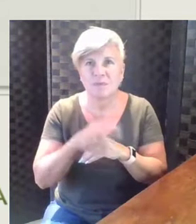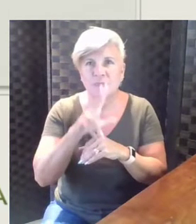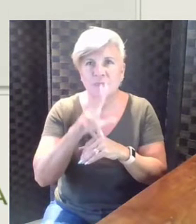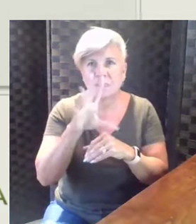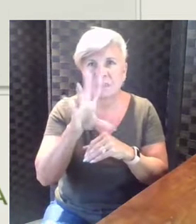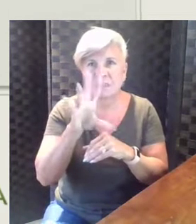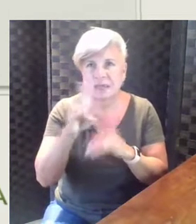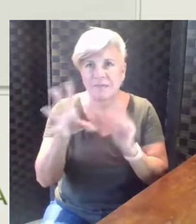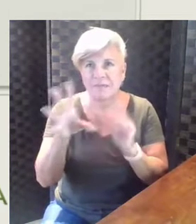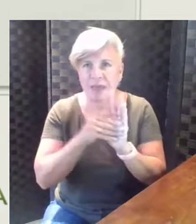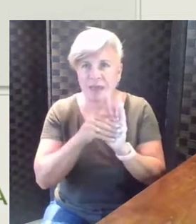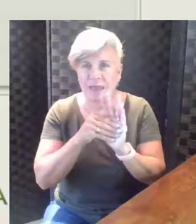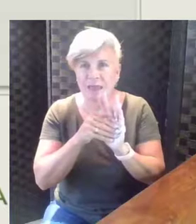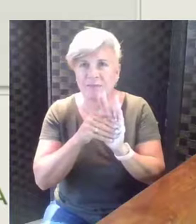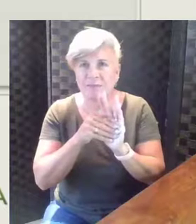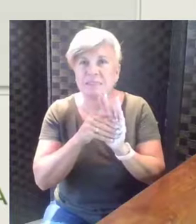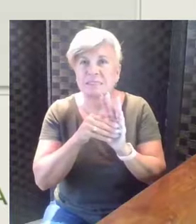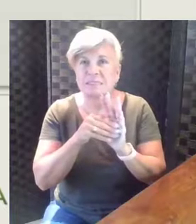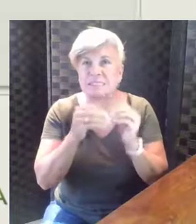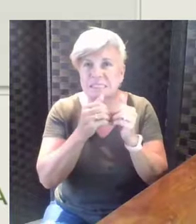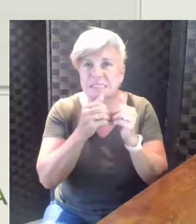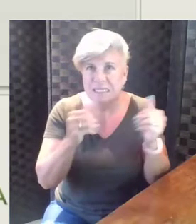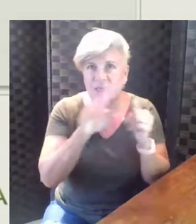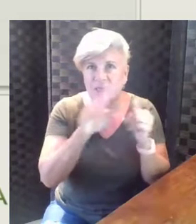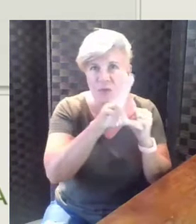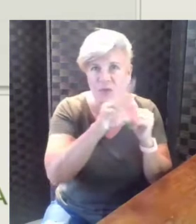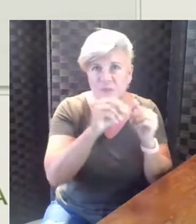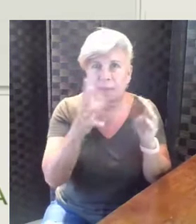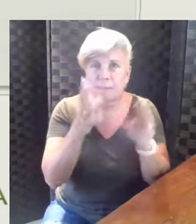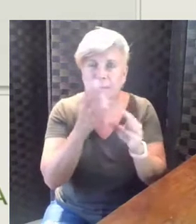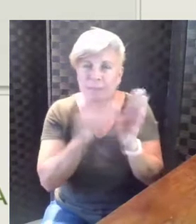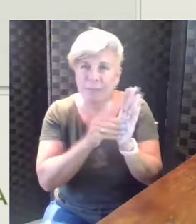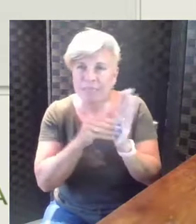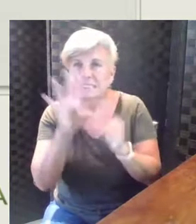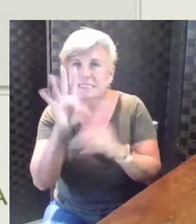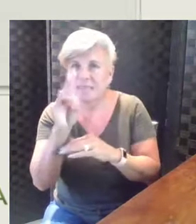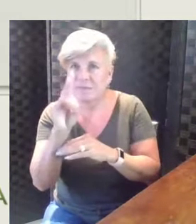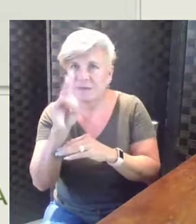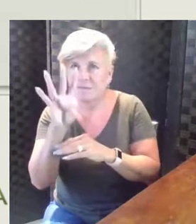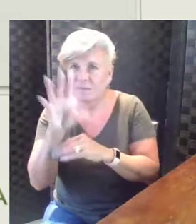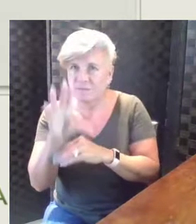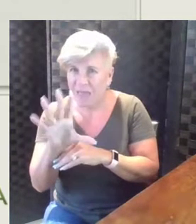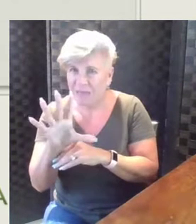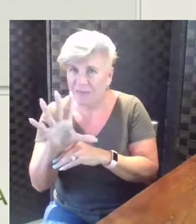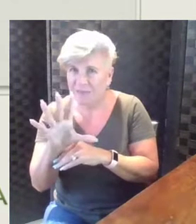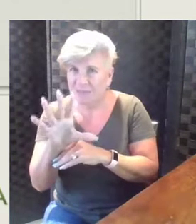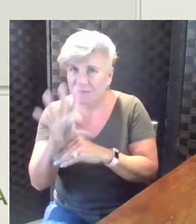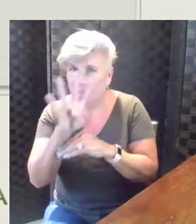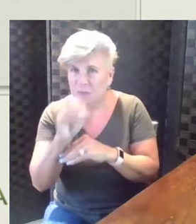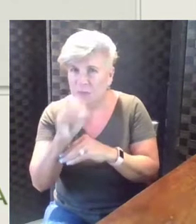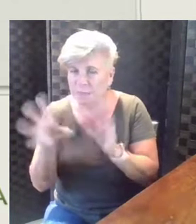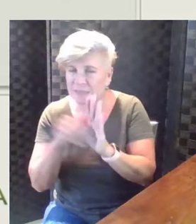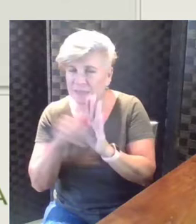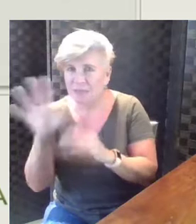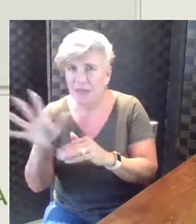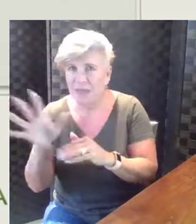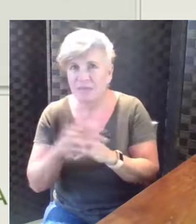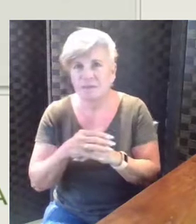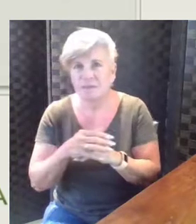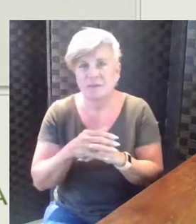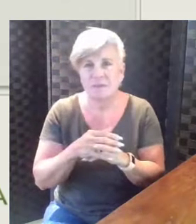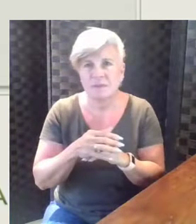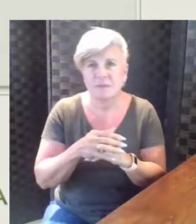I know that 37 is 30 plus 7, and 45 is 40 plus